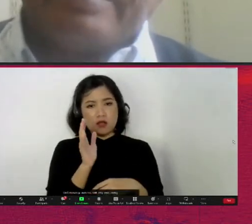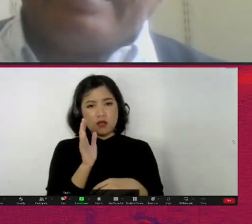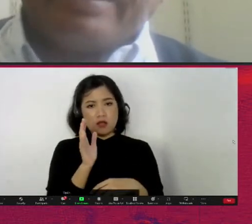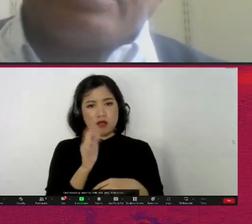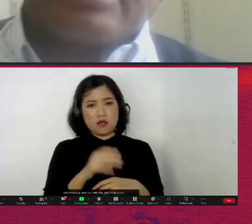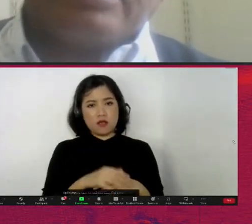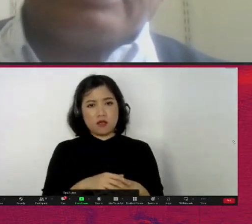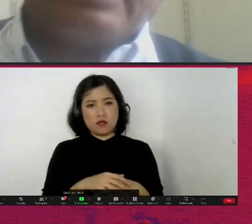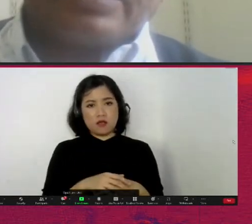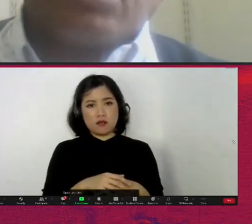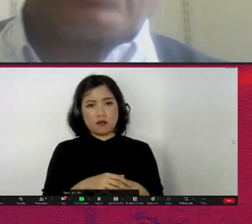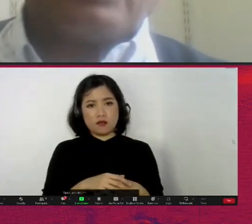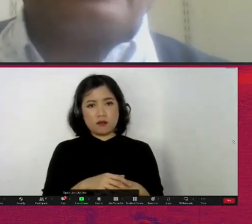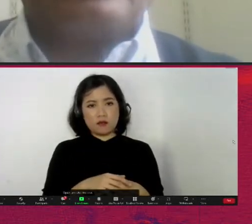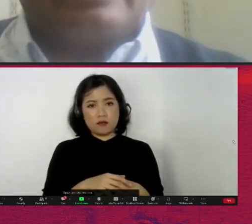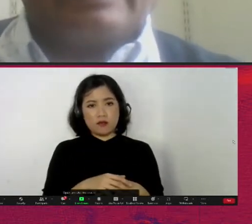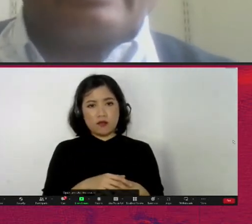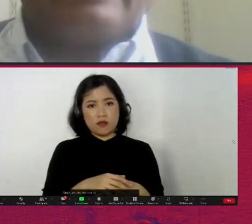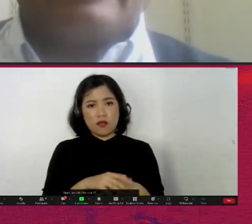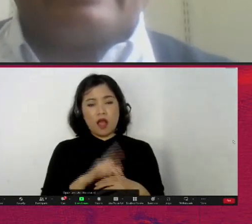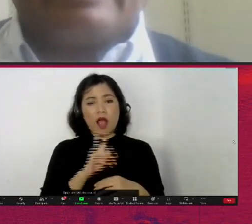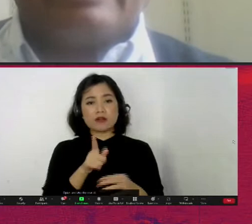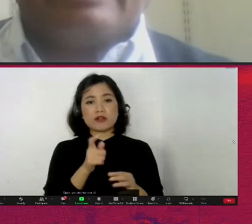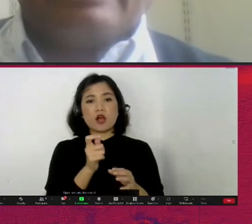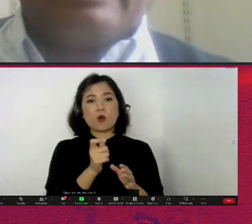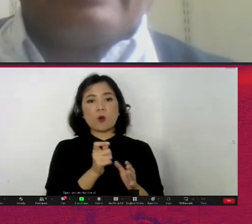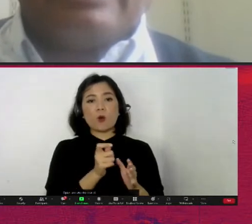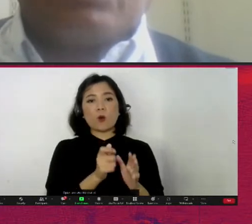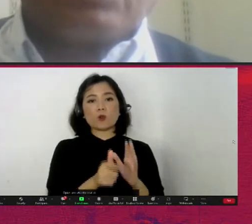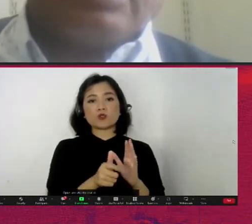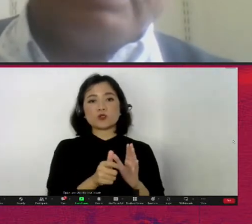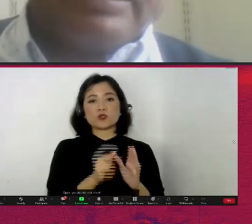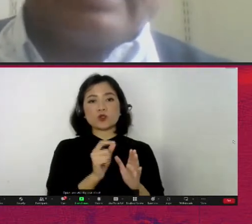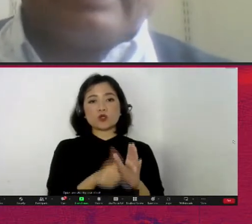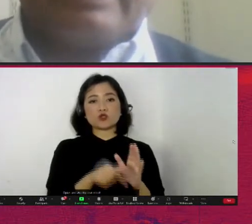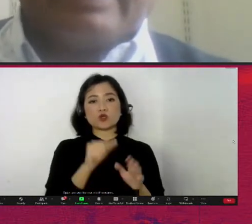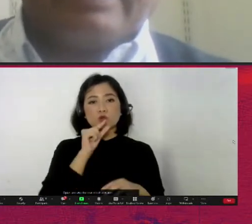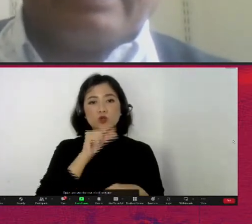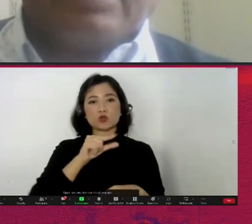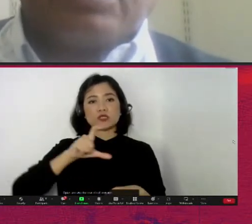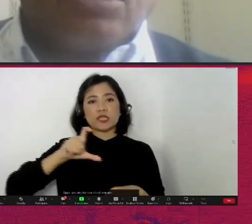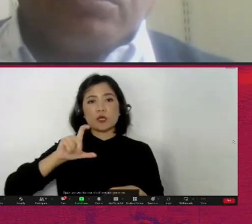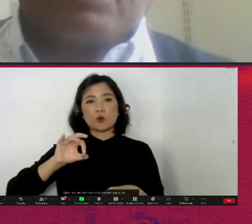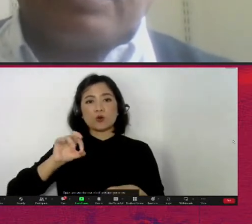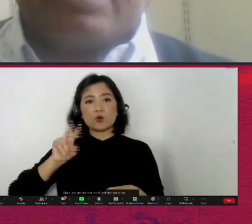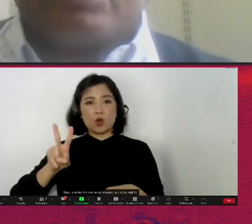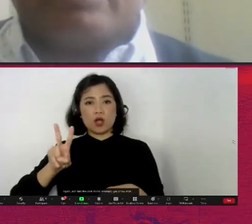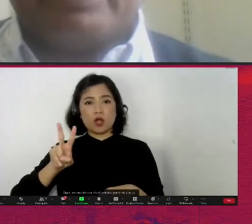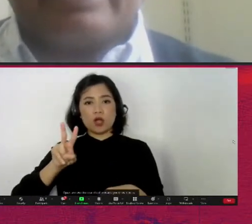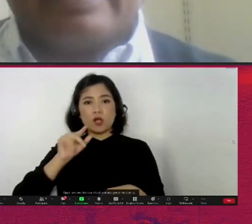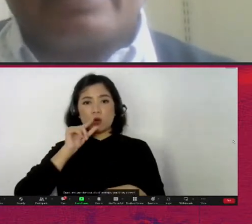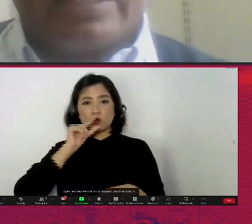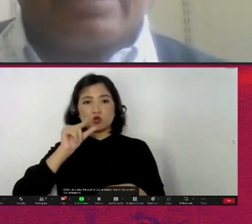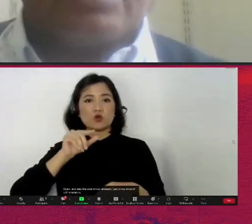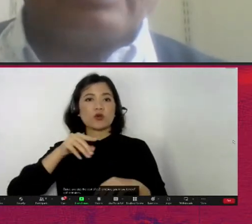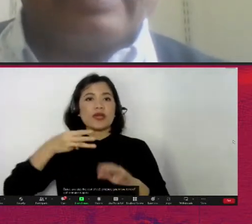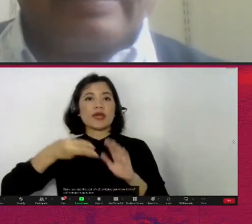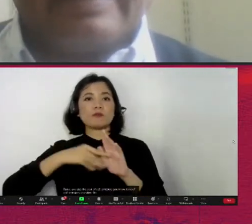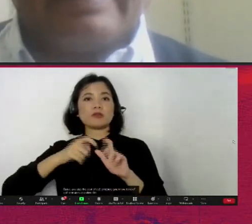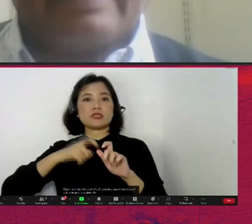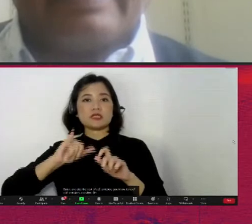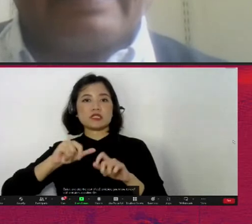until now, and also the cost of CO2 emission, ton of CO2 emission is quite